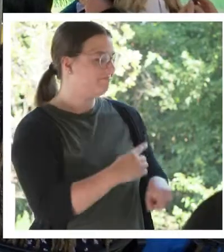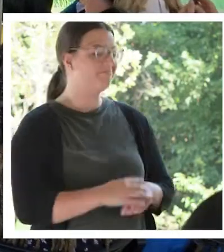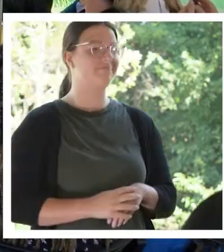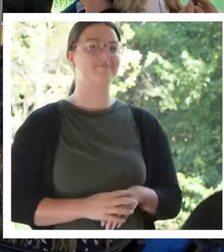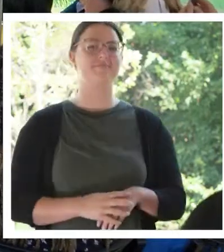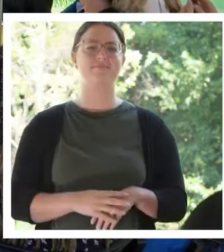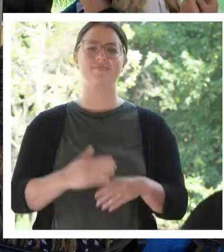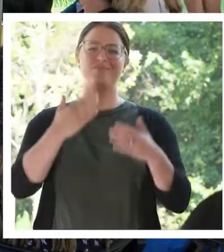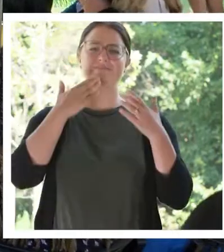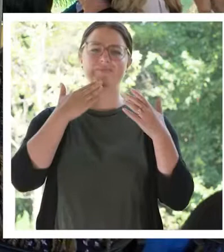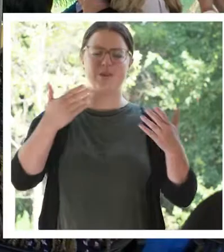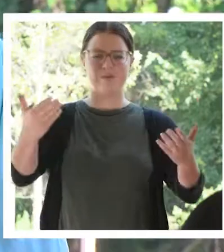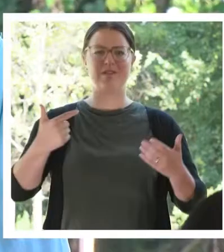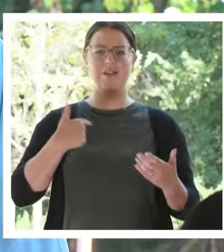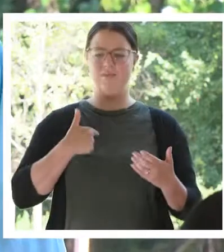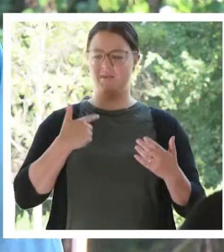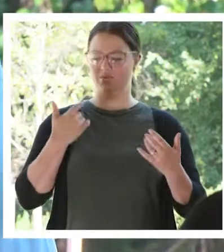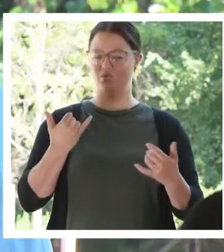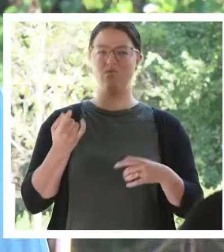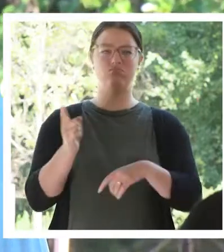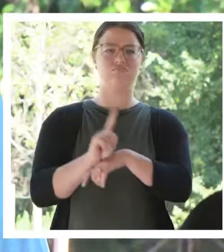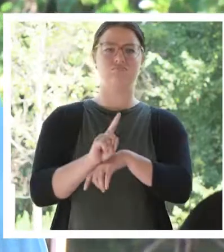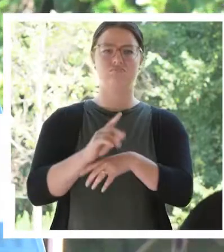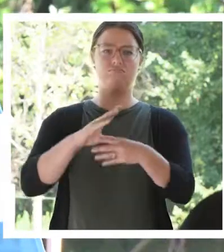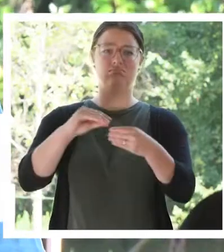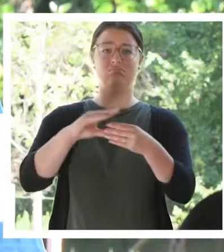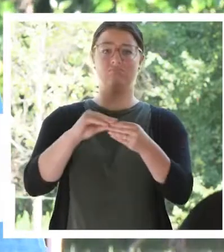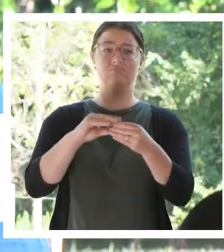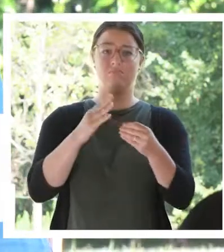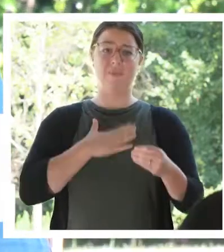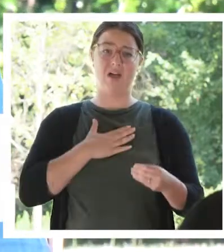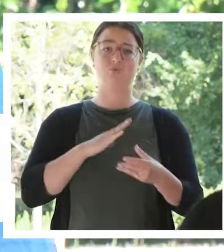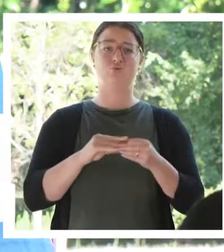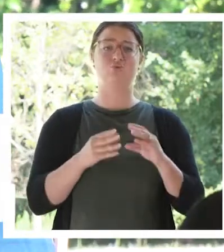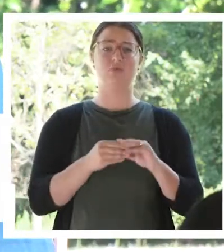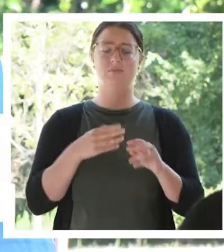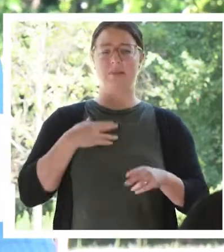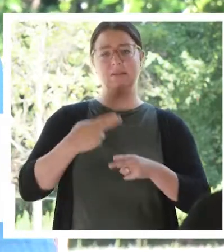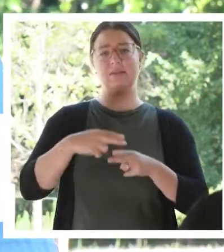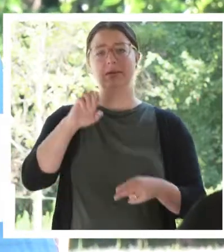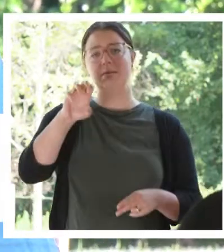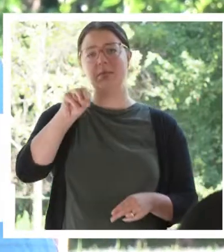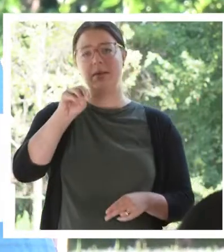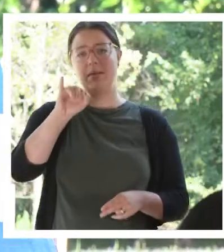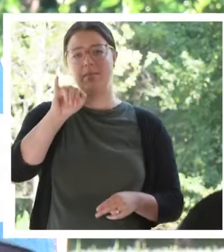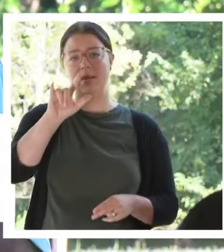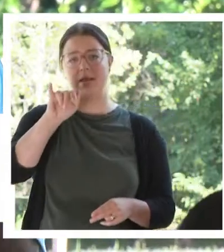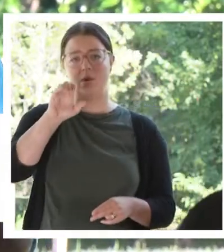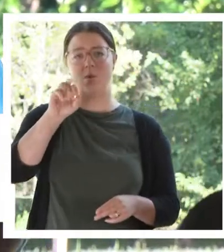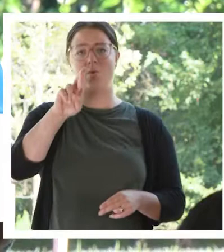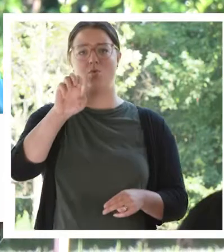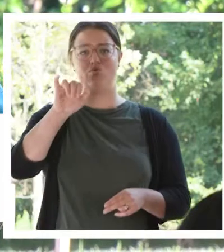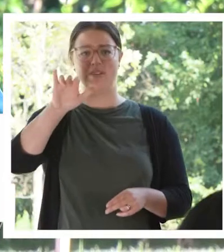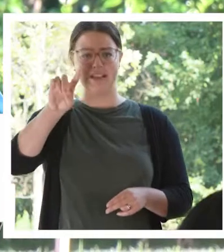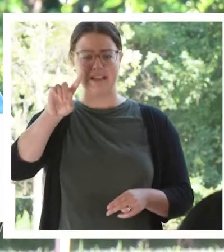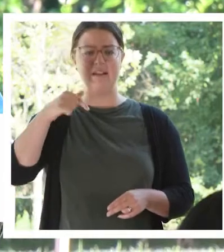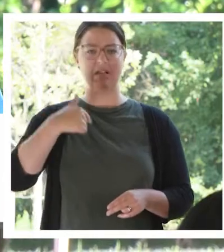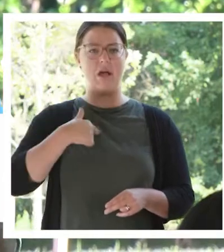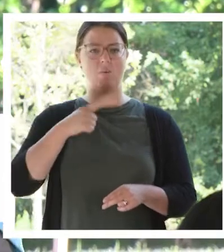Thank you for inviting me to tell my story. My name is Amelia Reed, and I was an essential